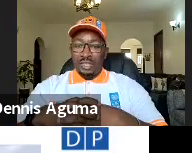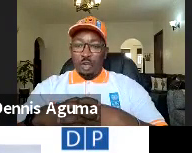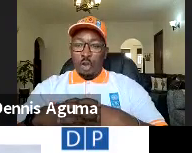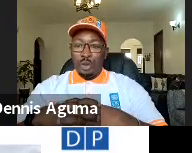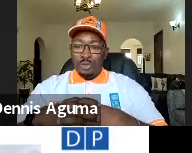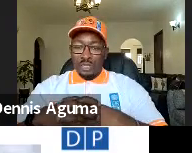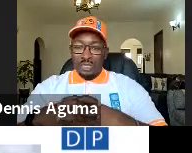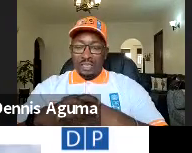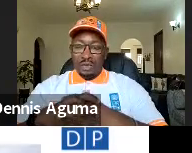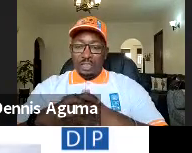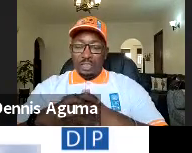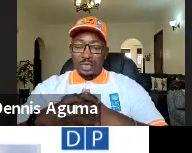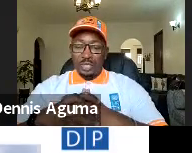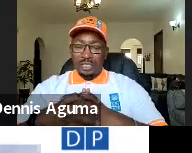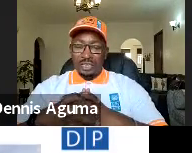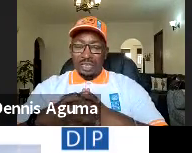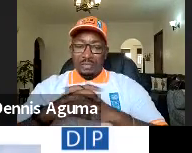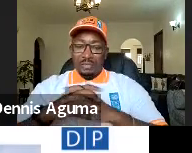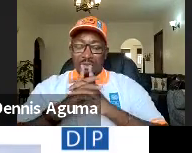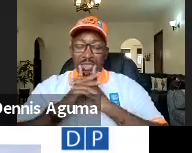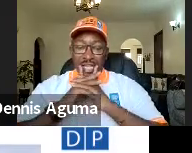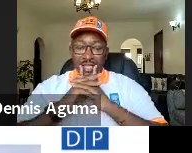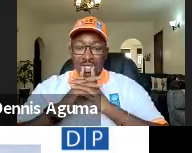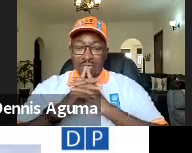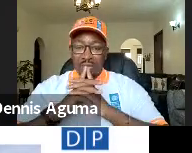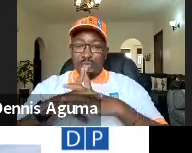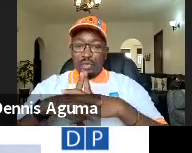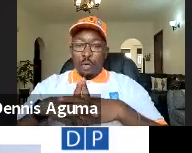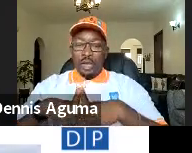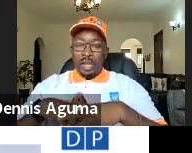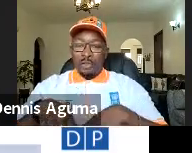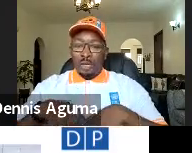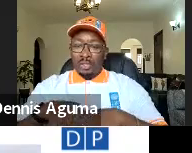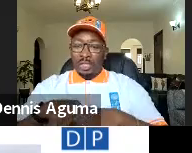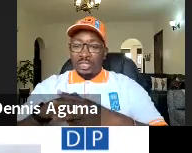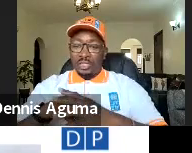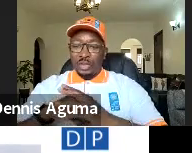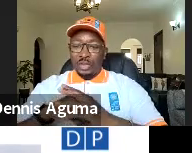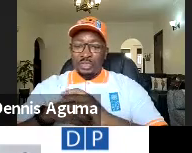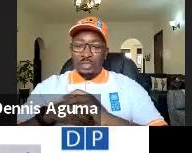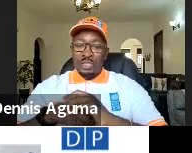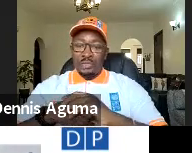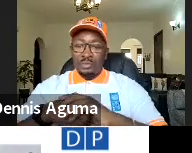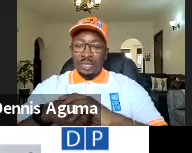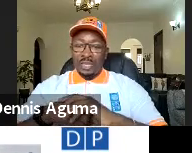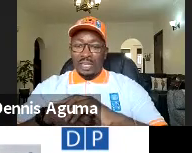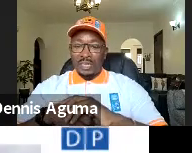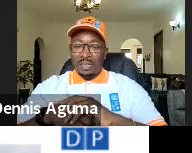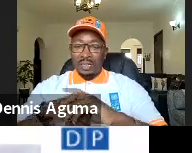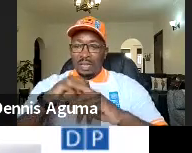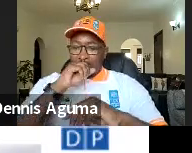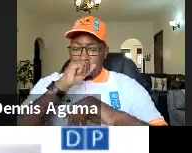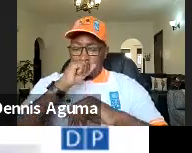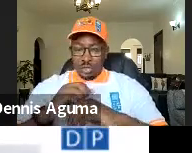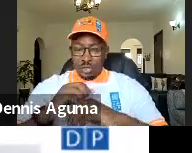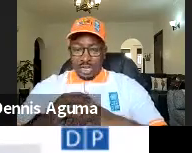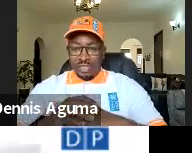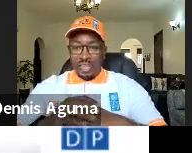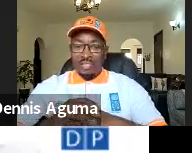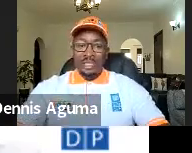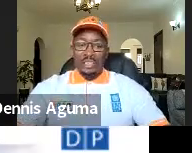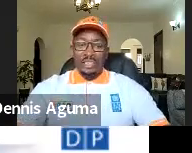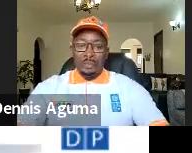University, COBAMS, the College of Business and Management Sciences, where around 1,300 students from our second year, as you